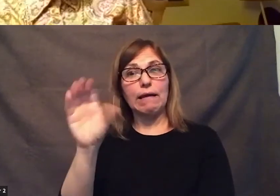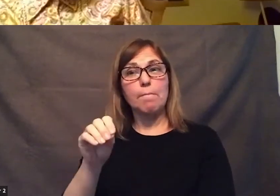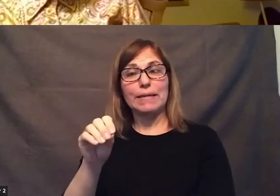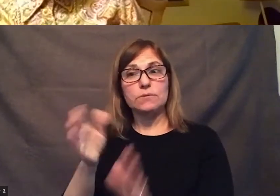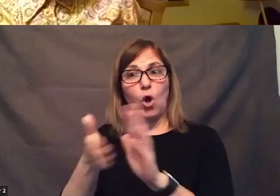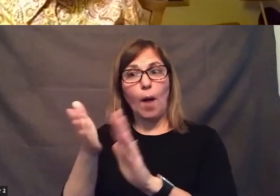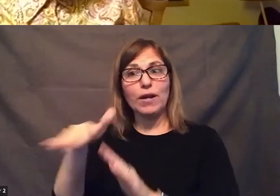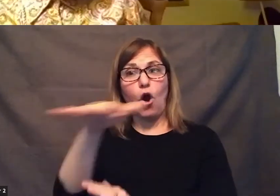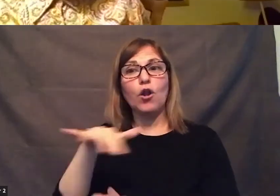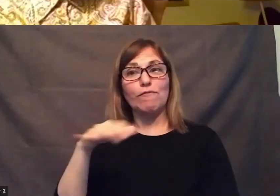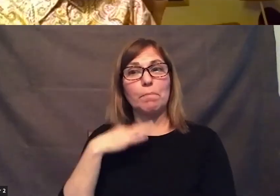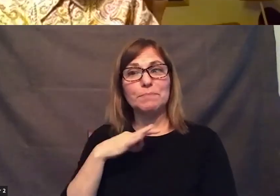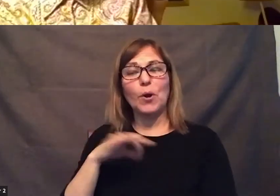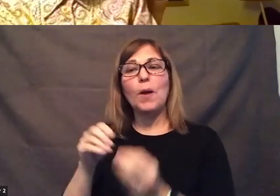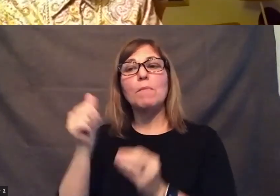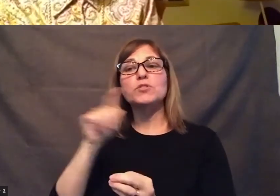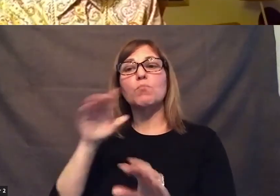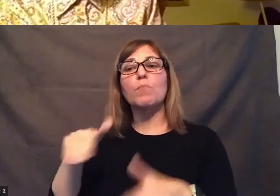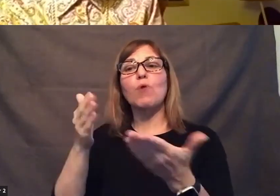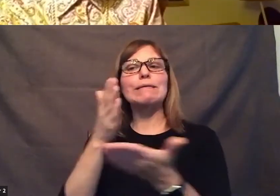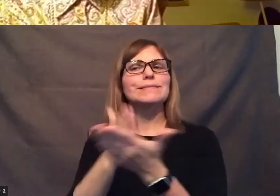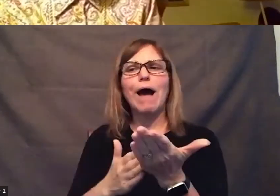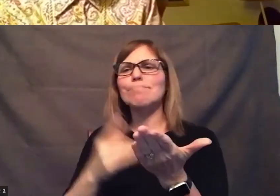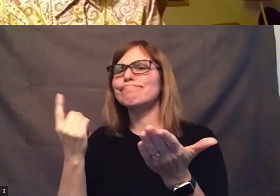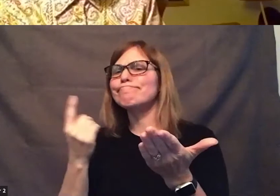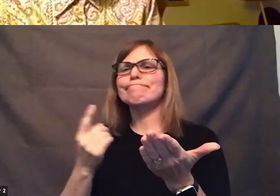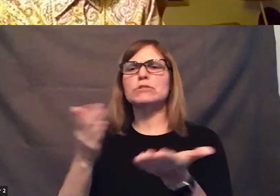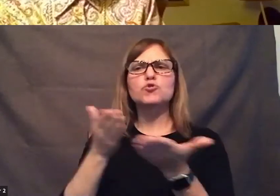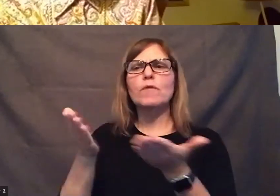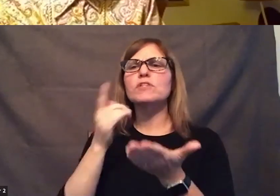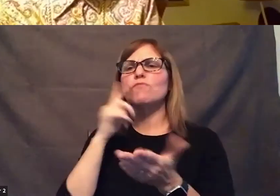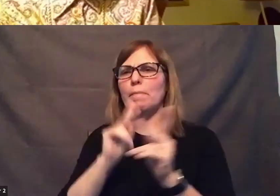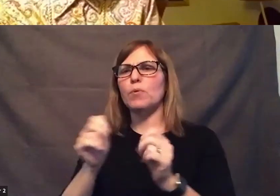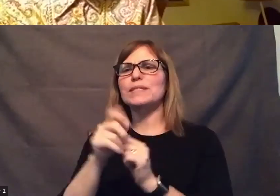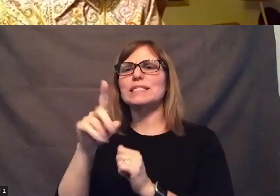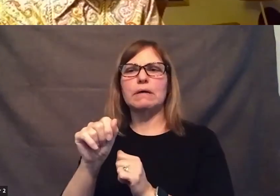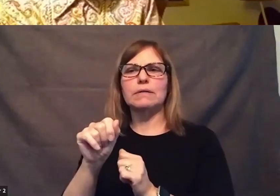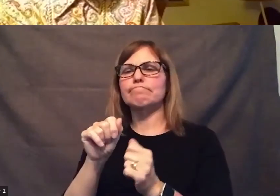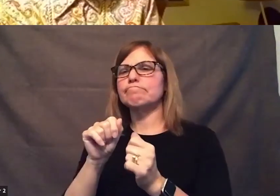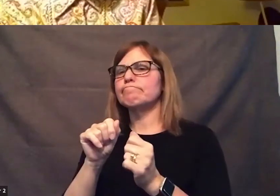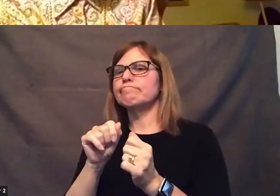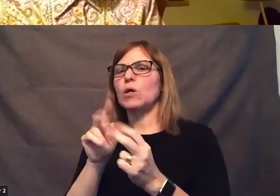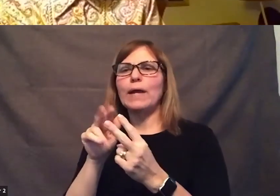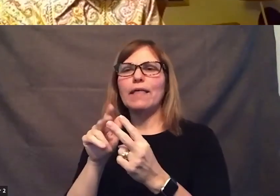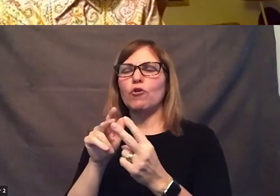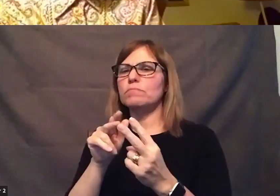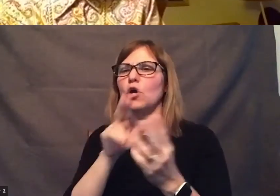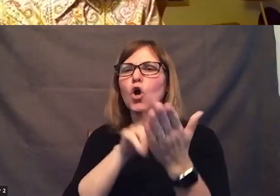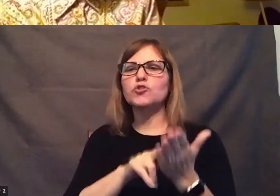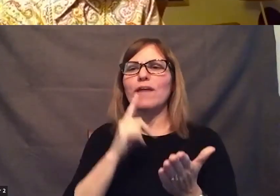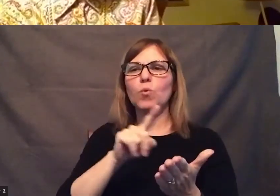them were providing some kind of service to people with disabilities, either through contracts for school